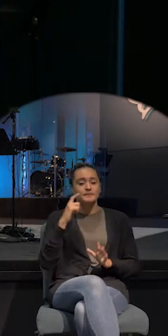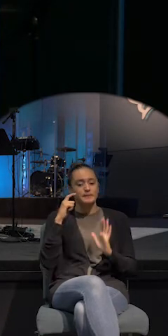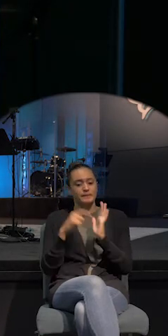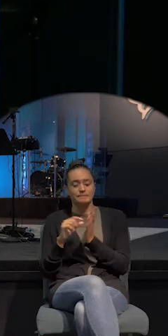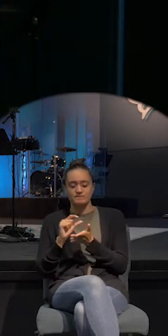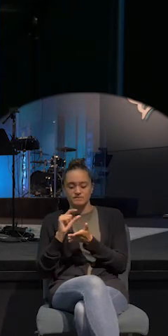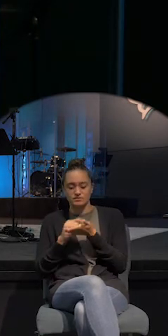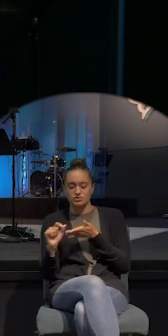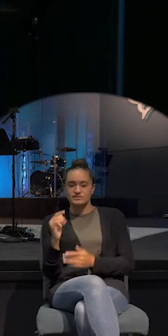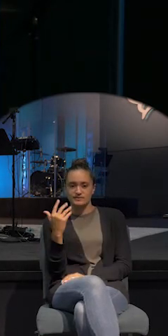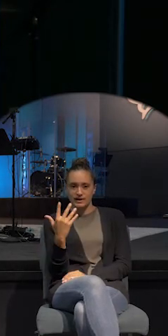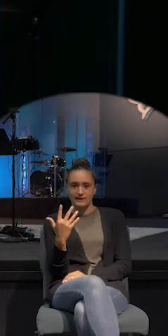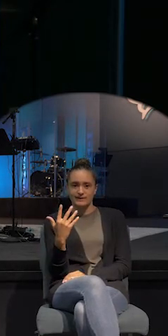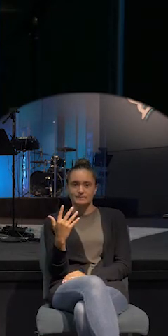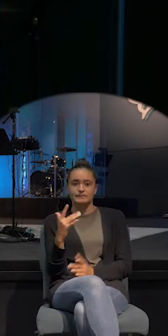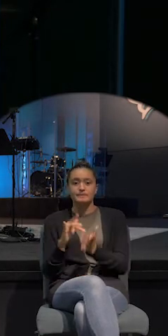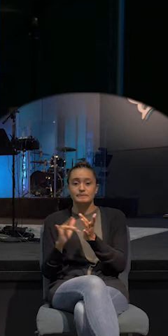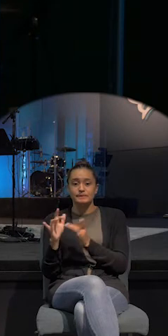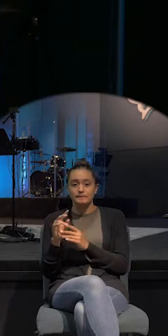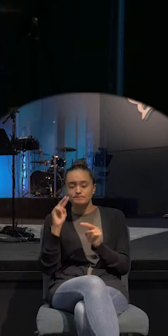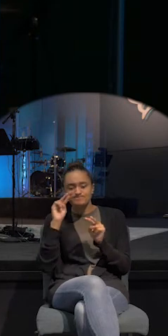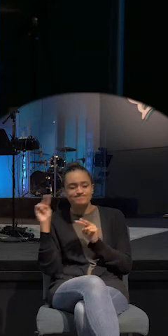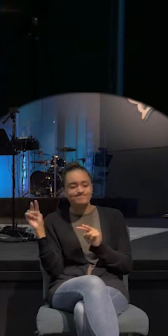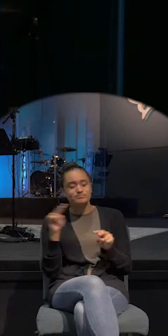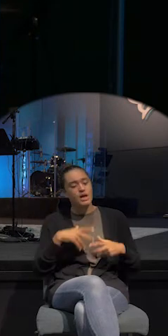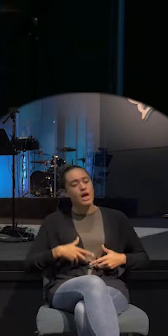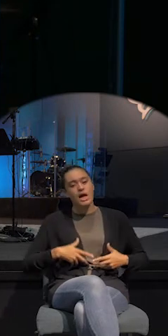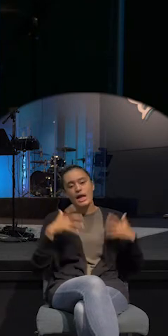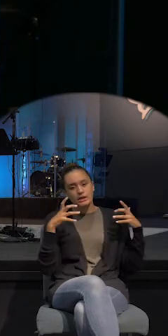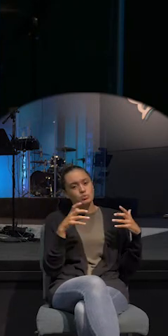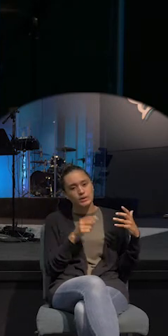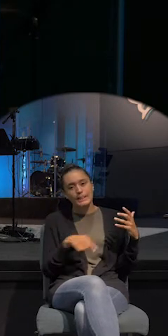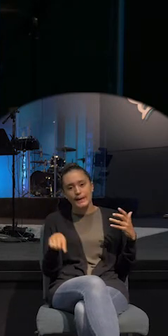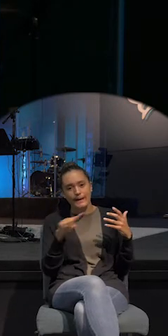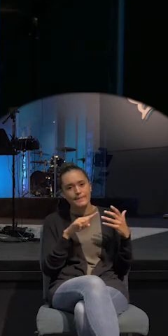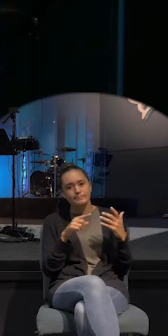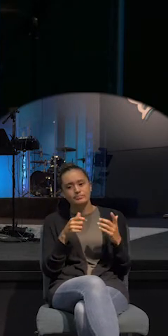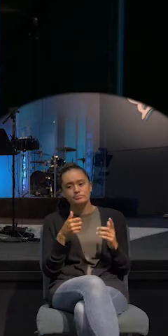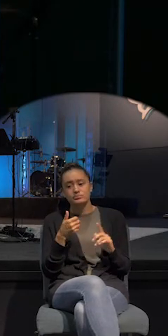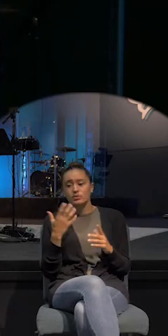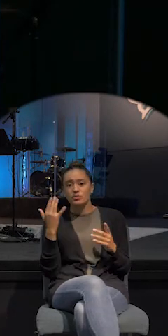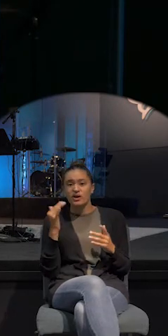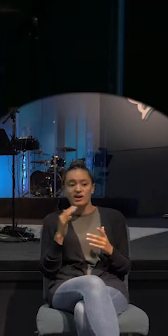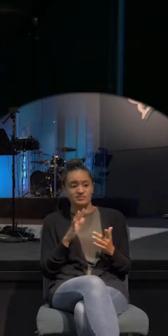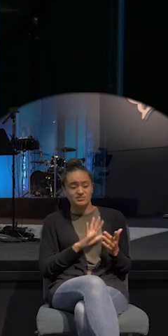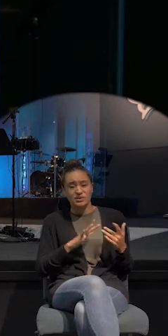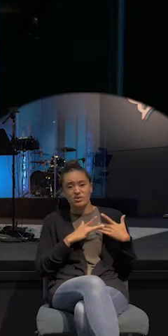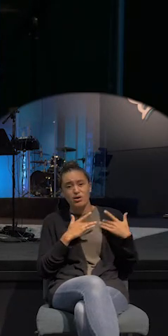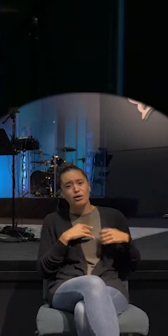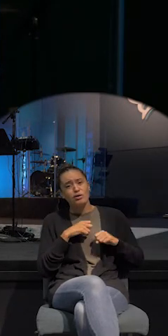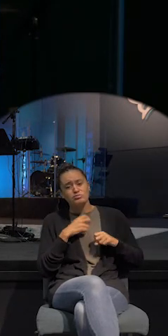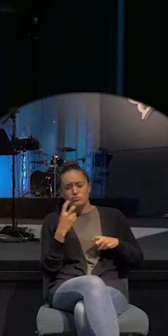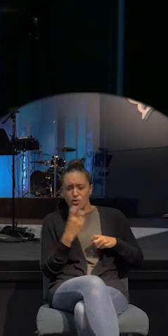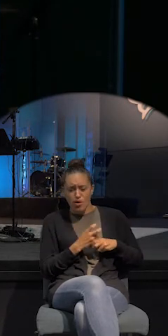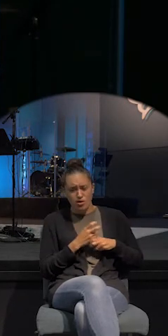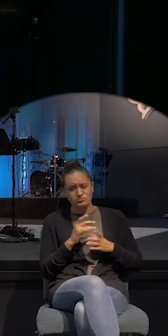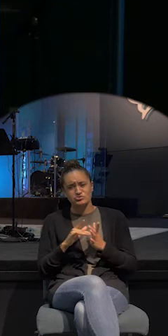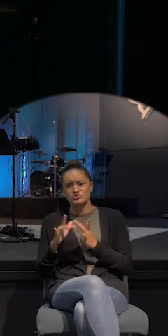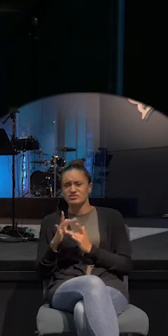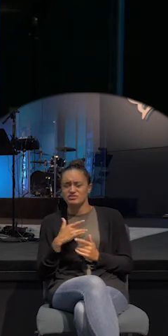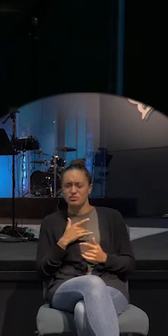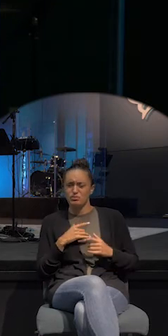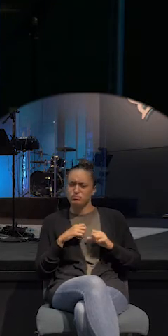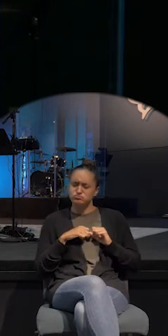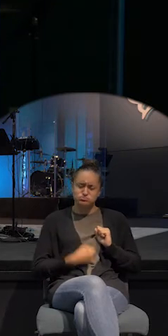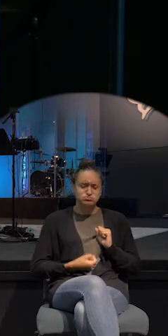5, he looked around at them with anger, being grieved by the hardness of their hearts. And he said to the